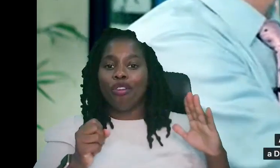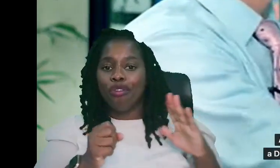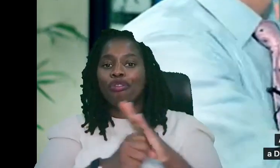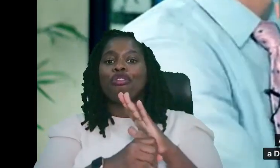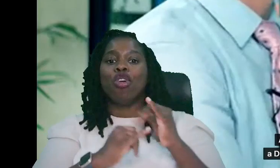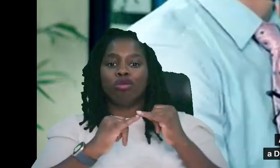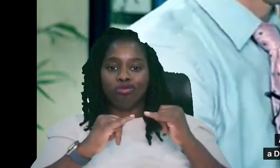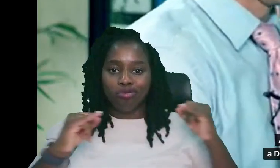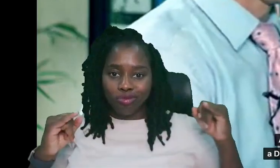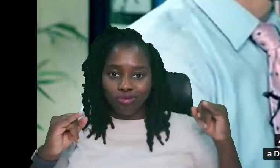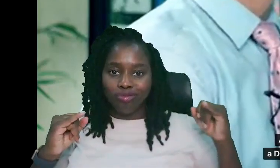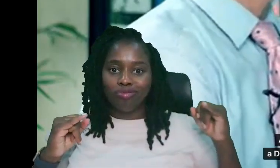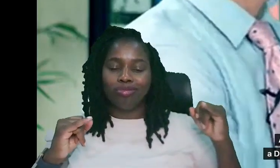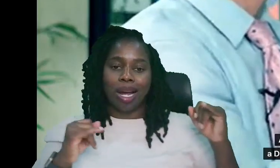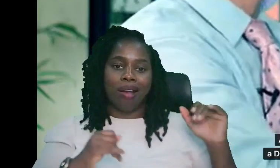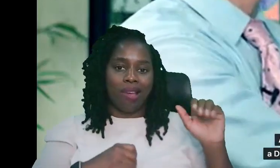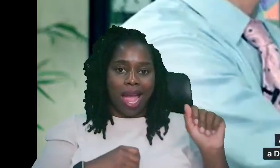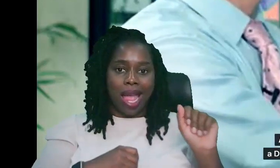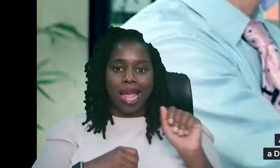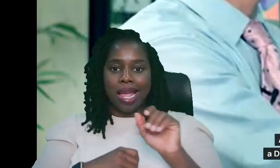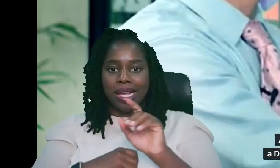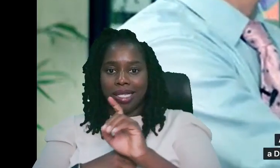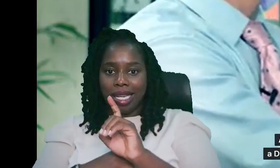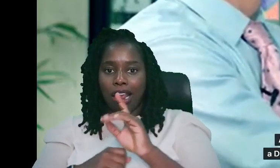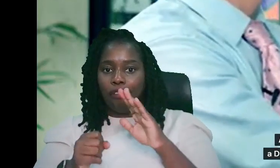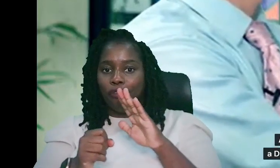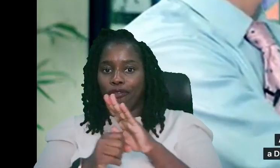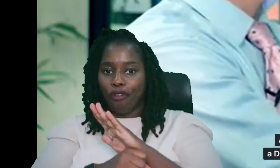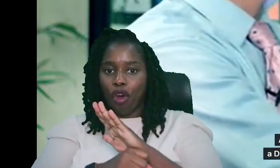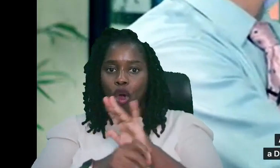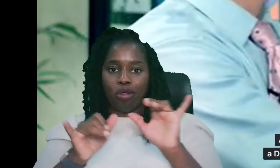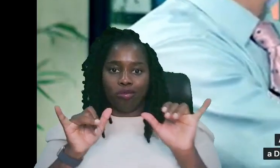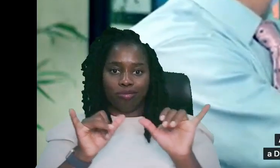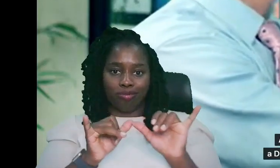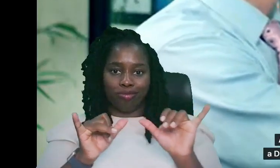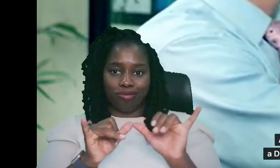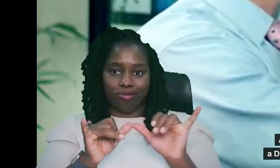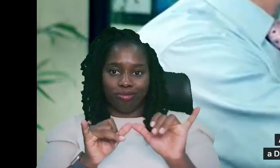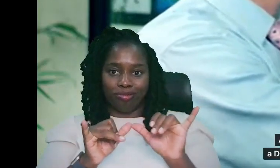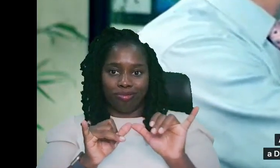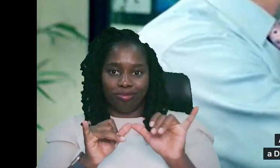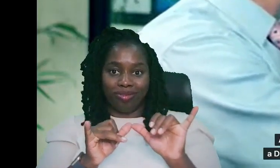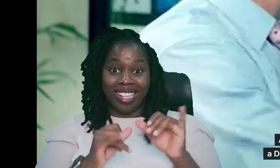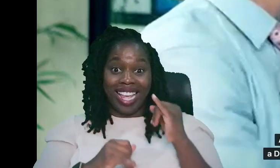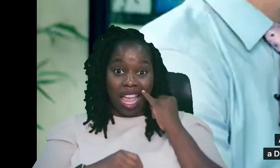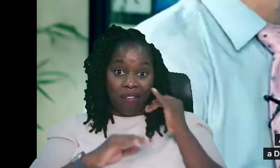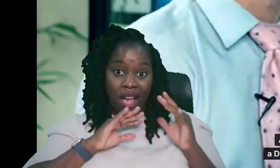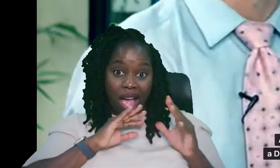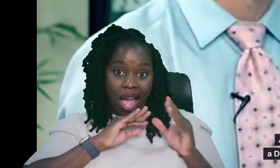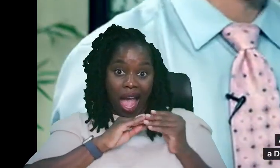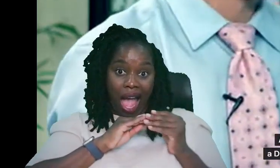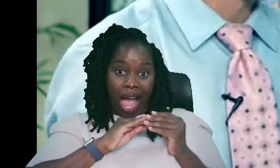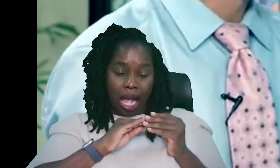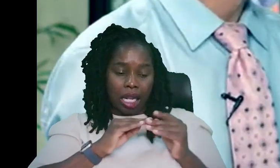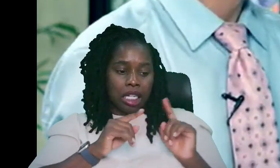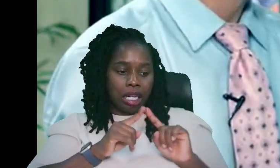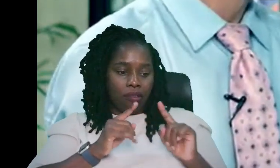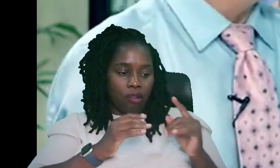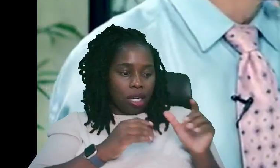of A to D. Right? I'll get the whole thing from A to D if I add up the different